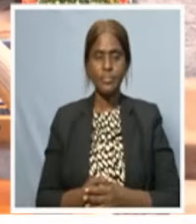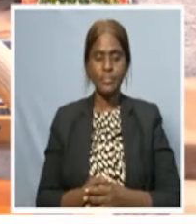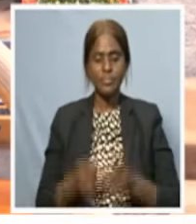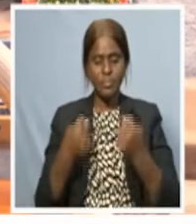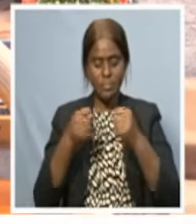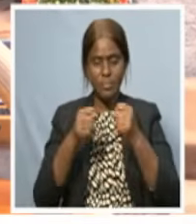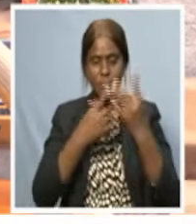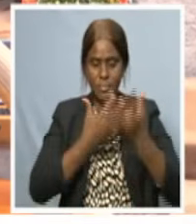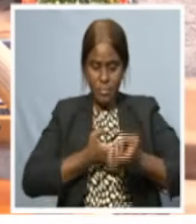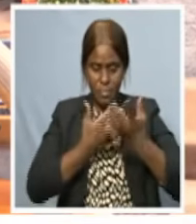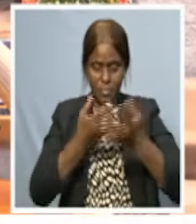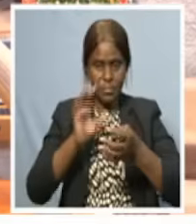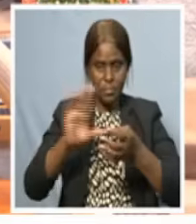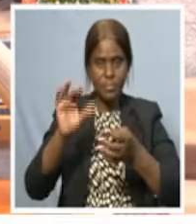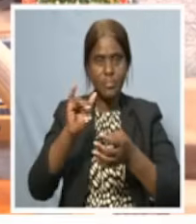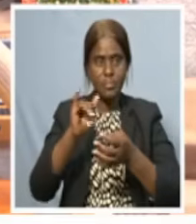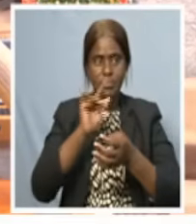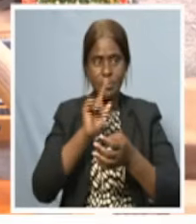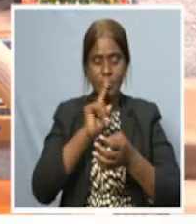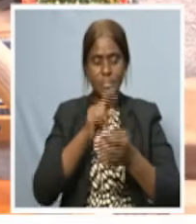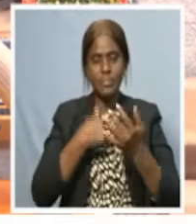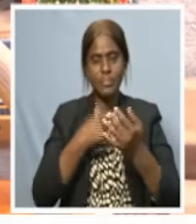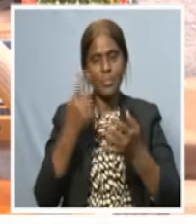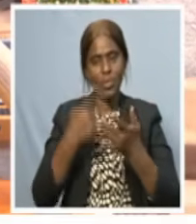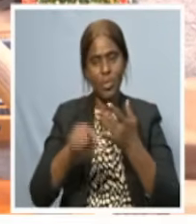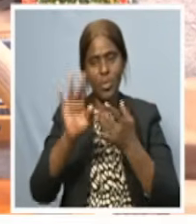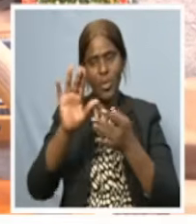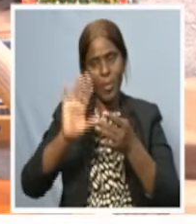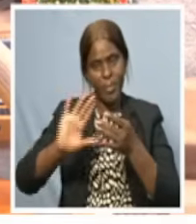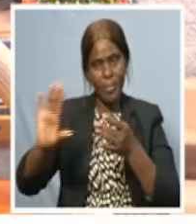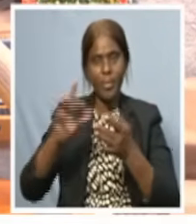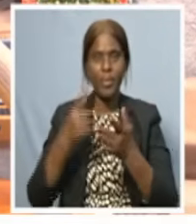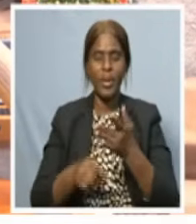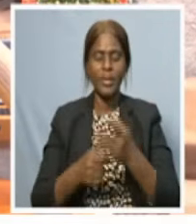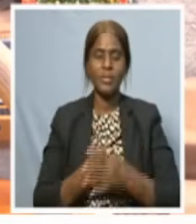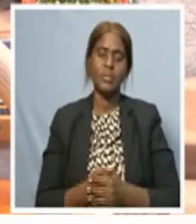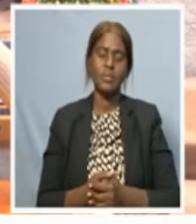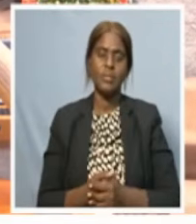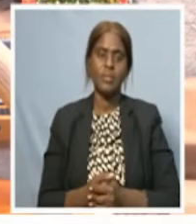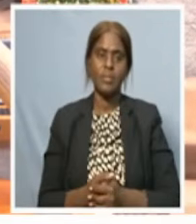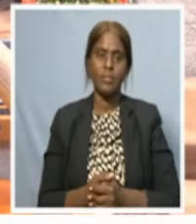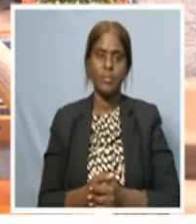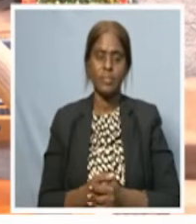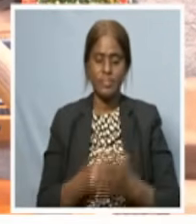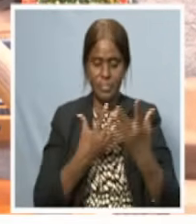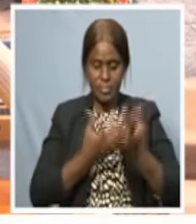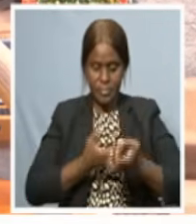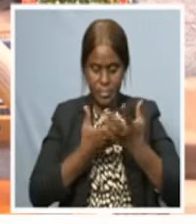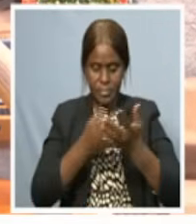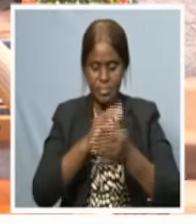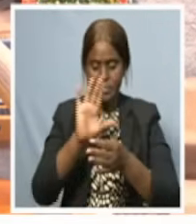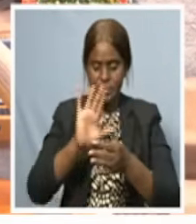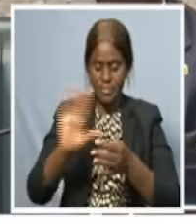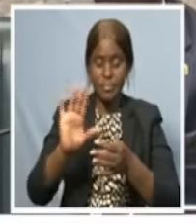Are you trying to raise a point of Yes, order? I'm raising a point of order. What is your point of order? Can I raise it?